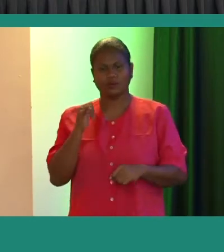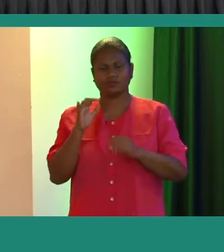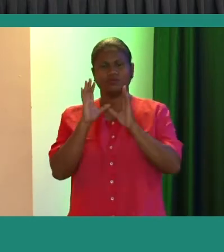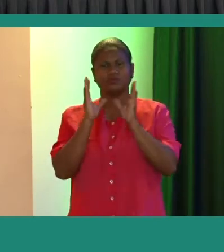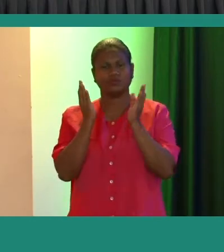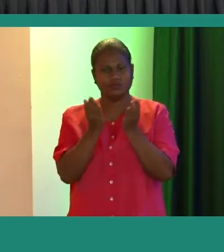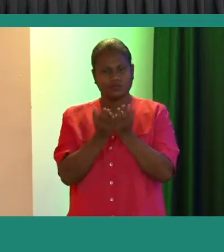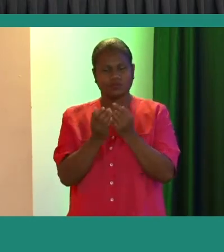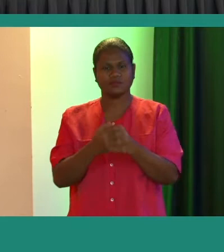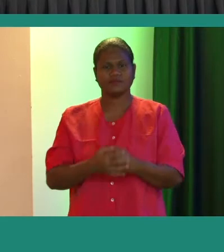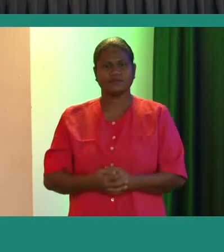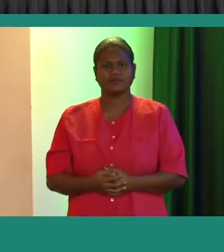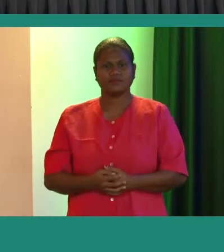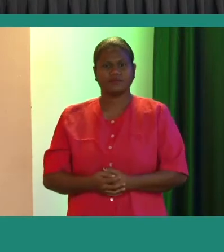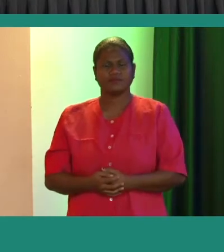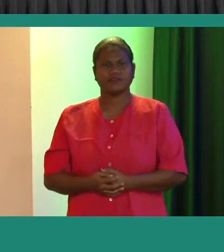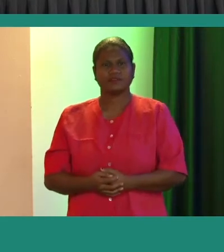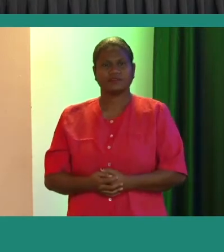Basically, in terms of